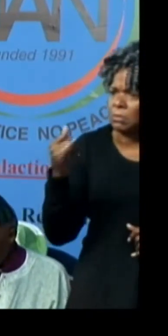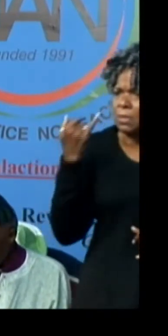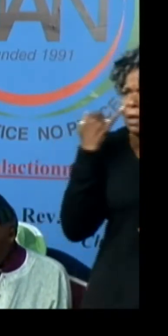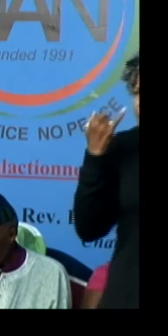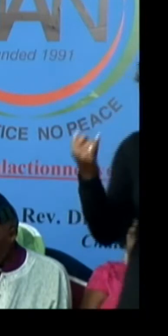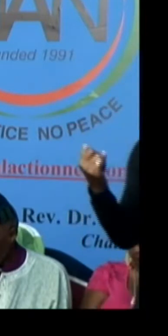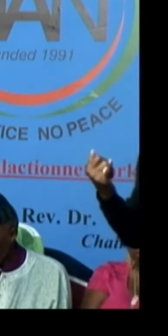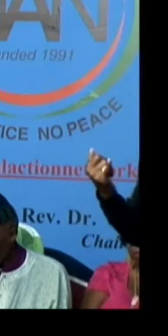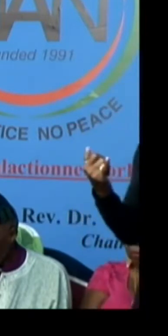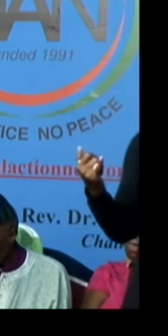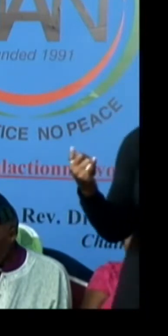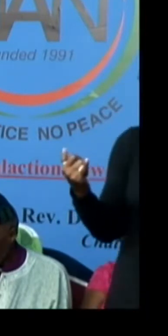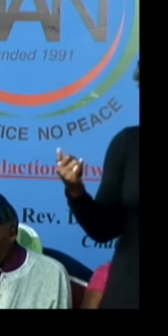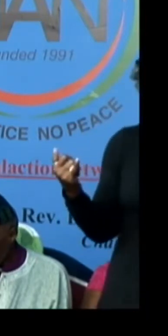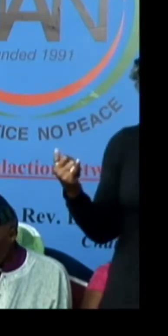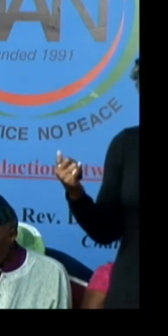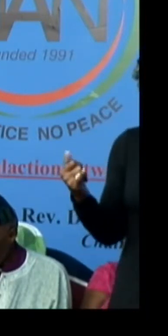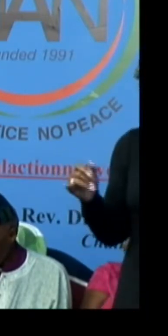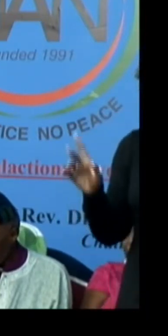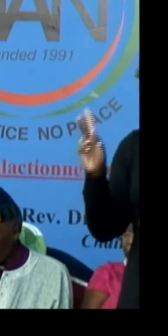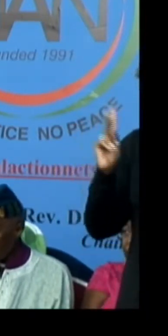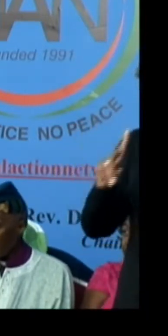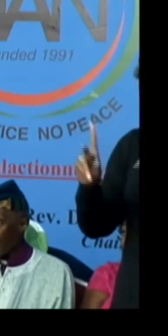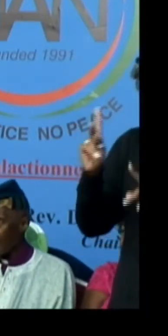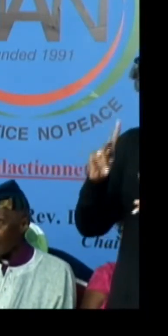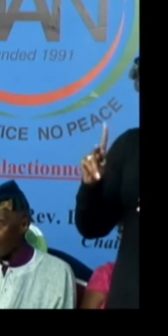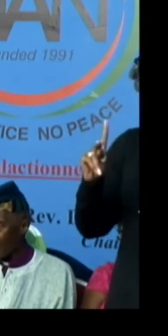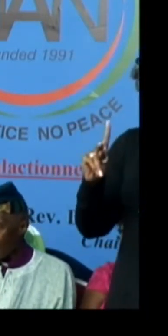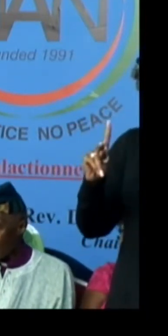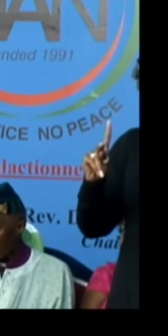Folk gonna go in the U.S. Senate